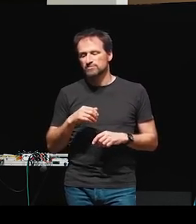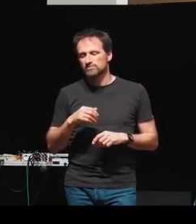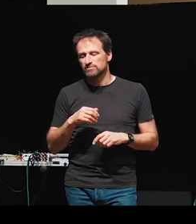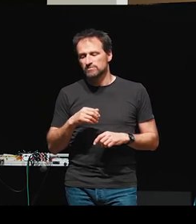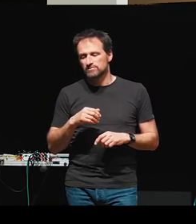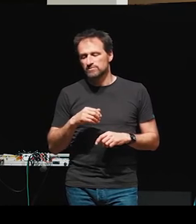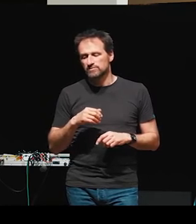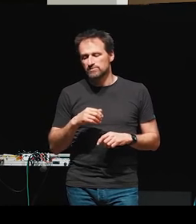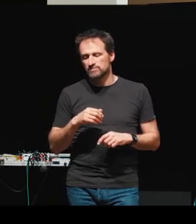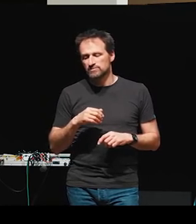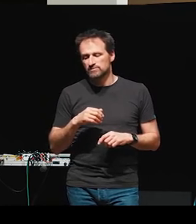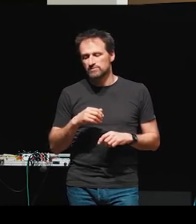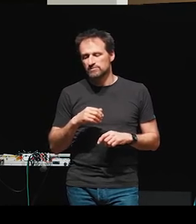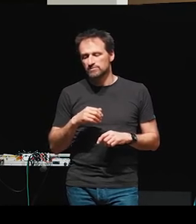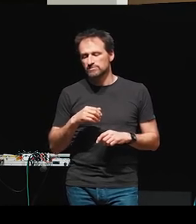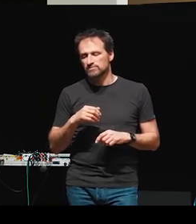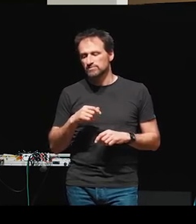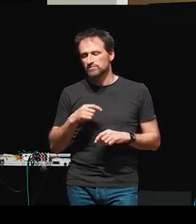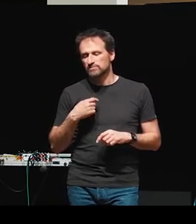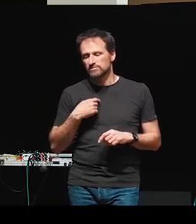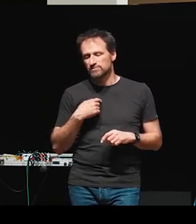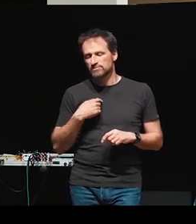get some typos in here?